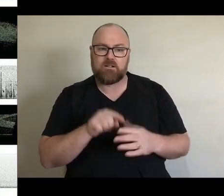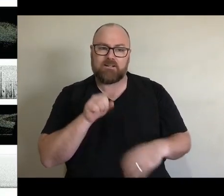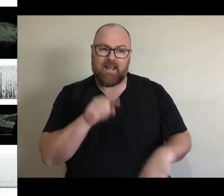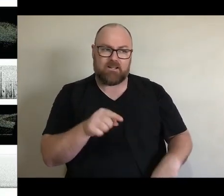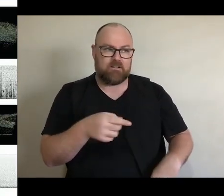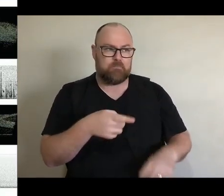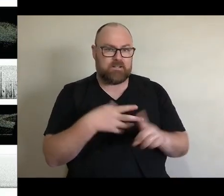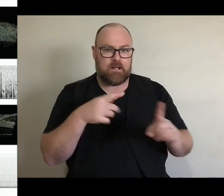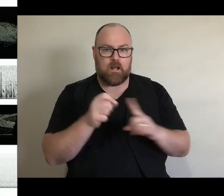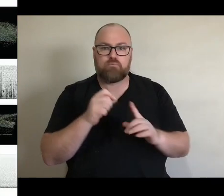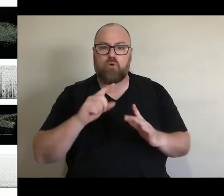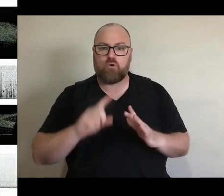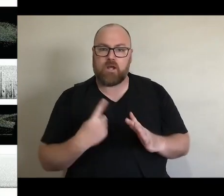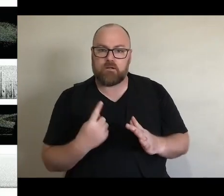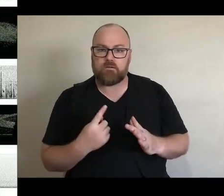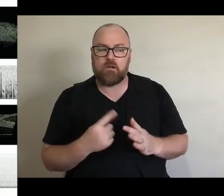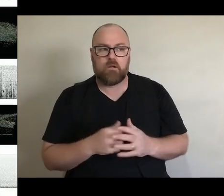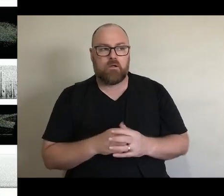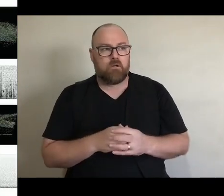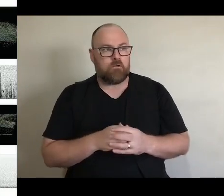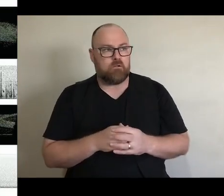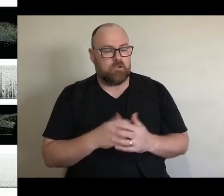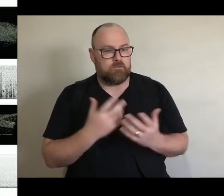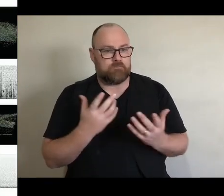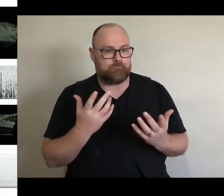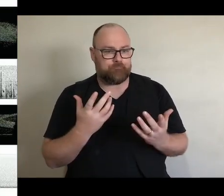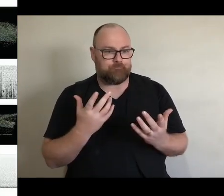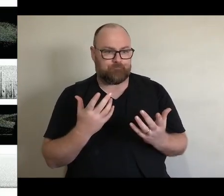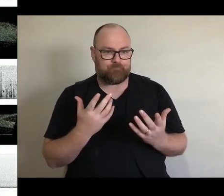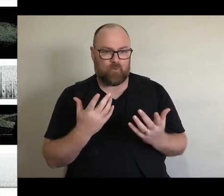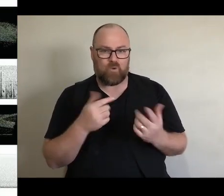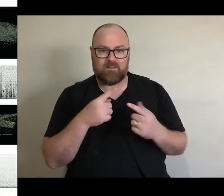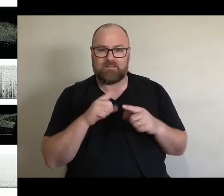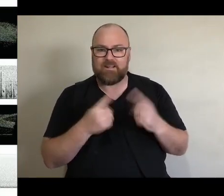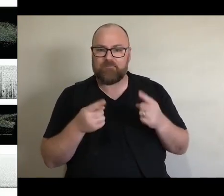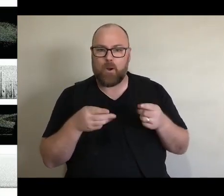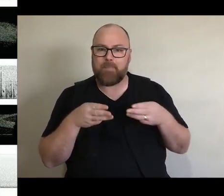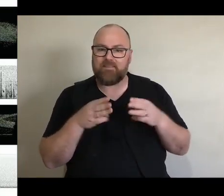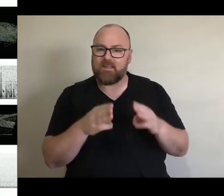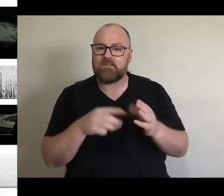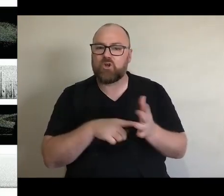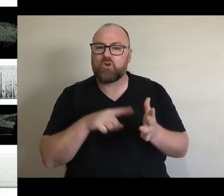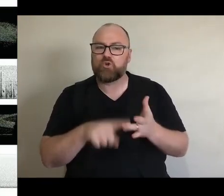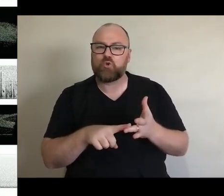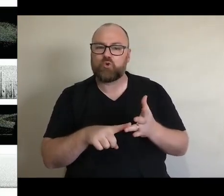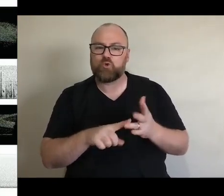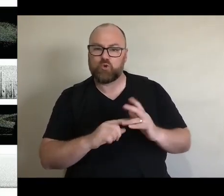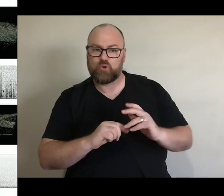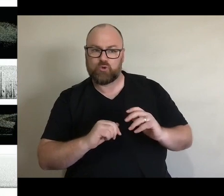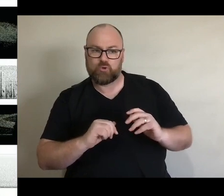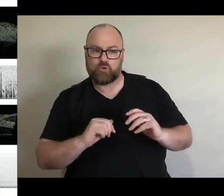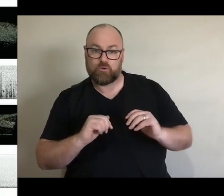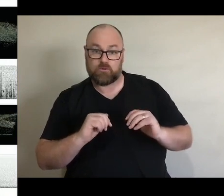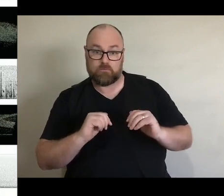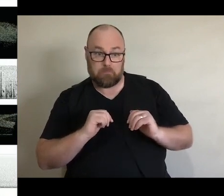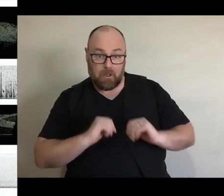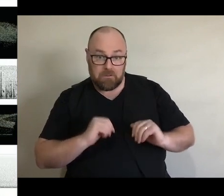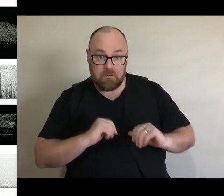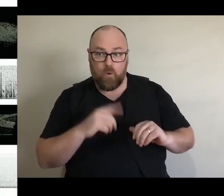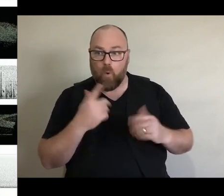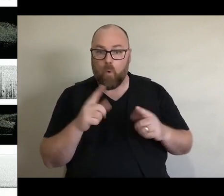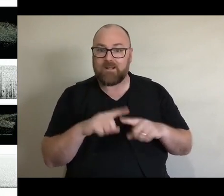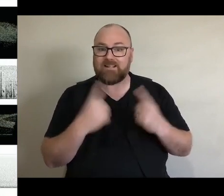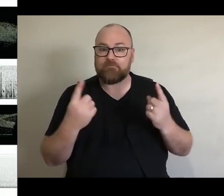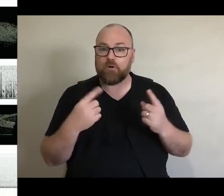projects, particular methodologies could come into practice around, or even particular rituals, or maybe